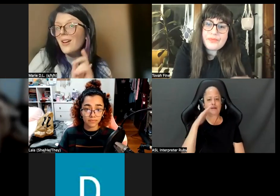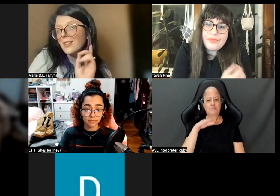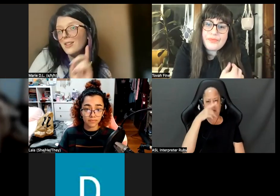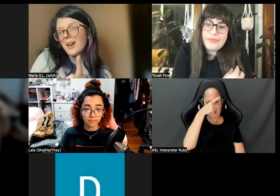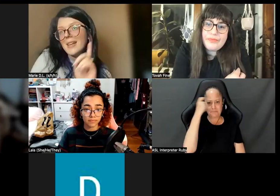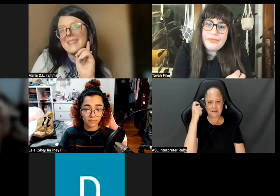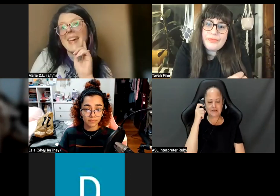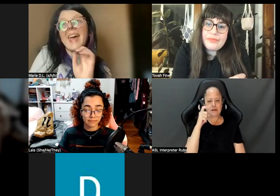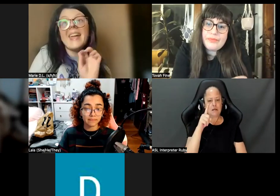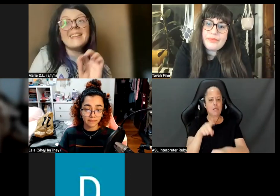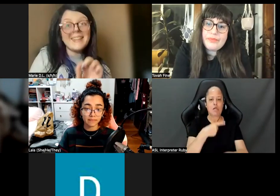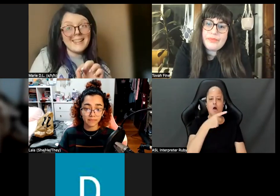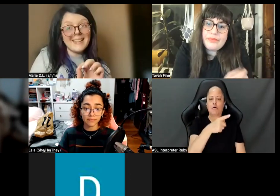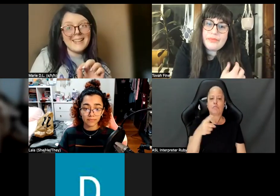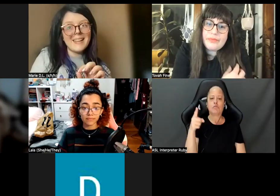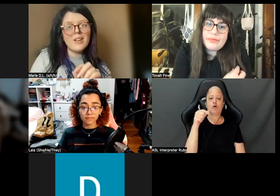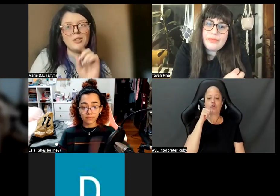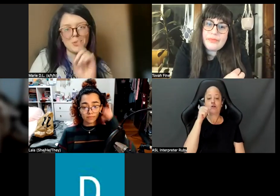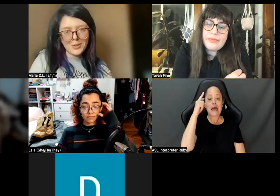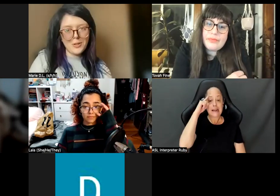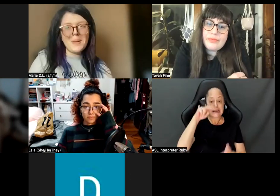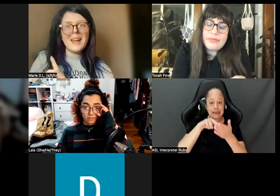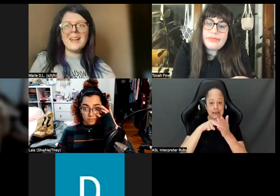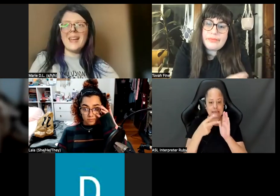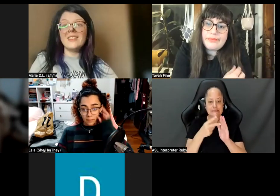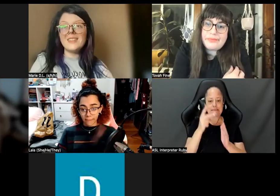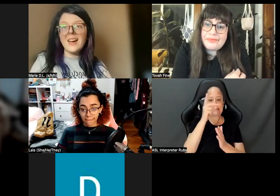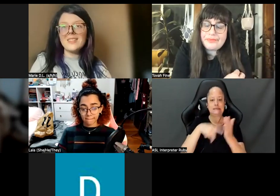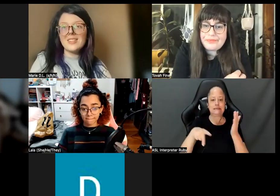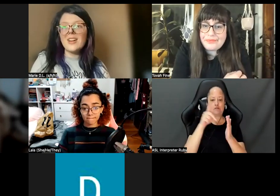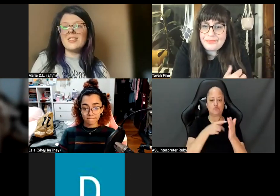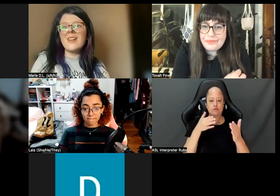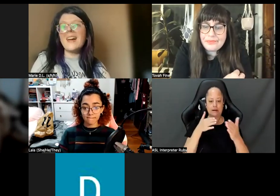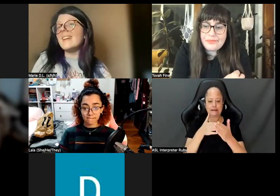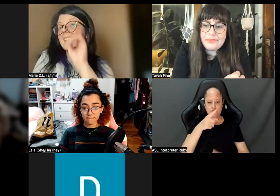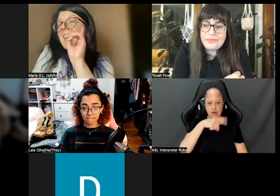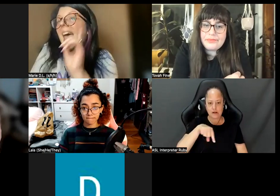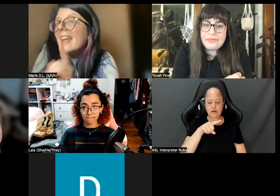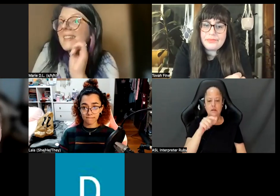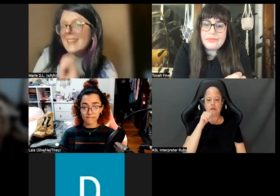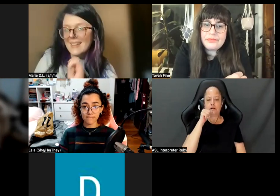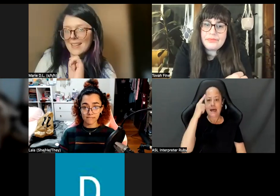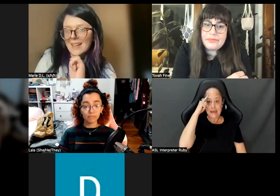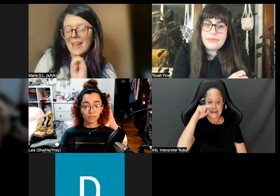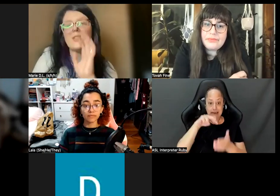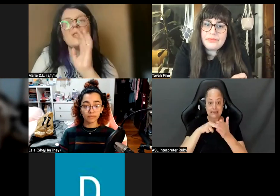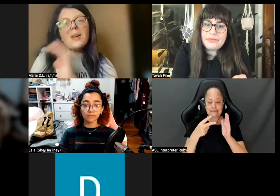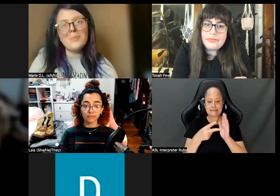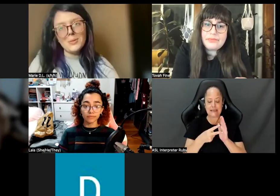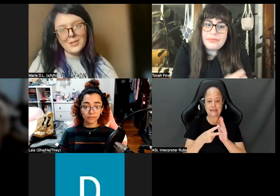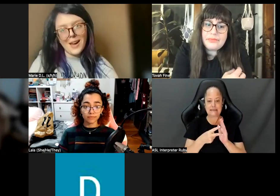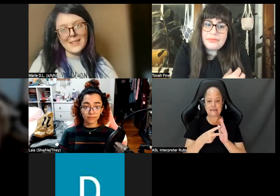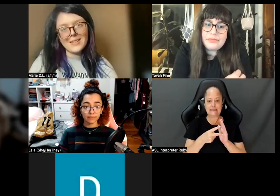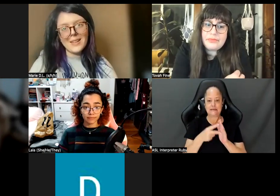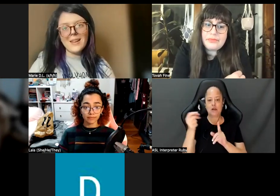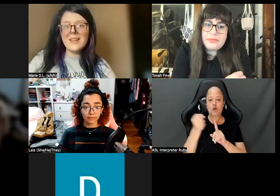as long as they're not intending to discriminate against us, as long as they're not intending to